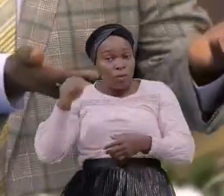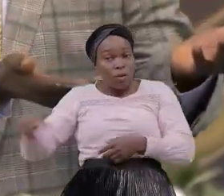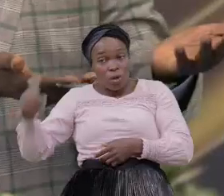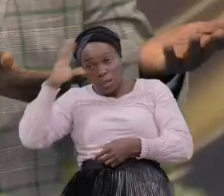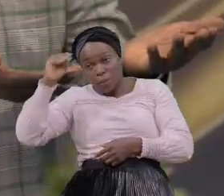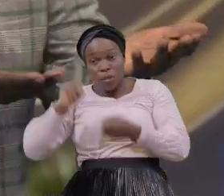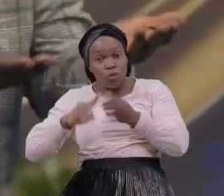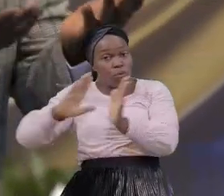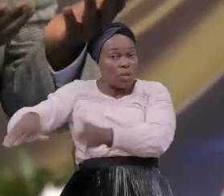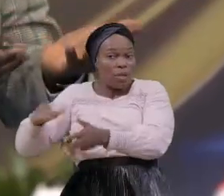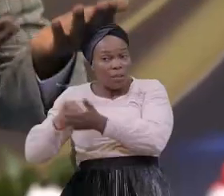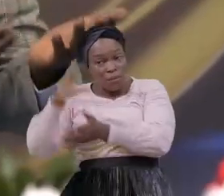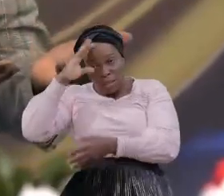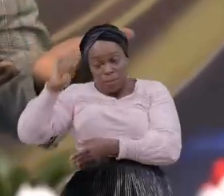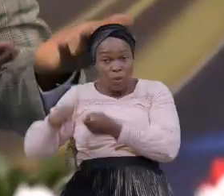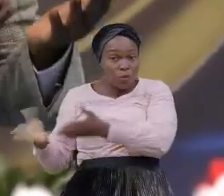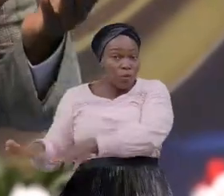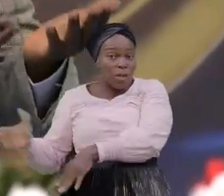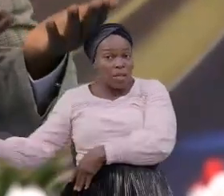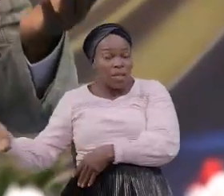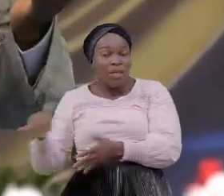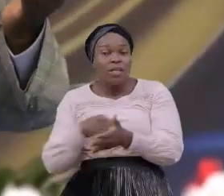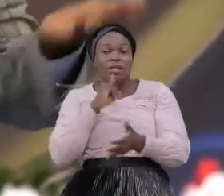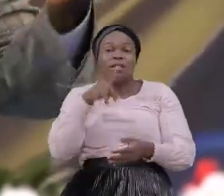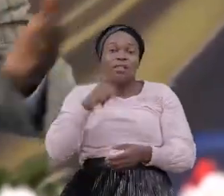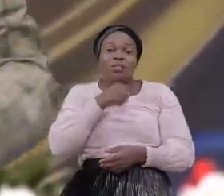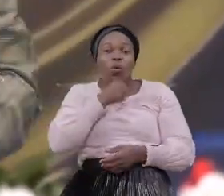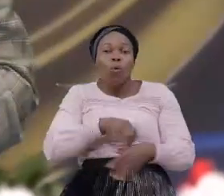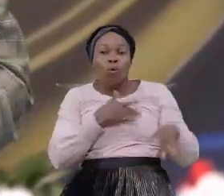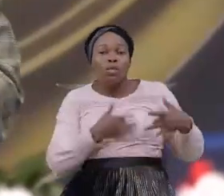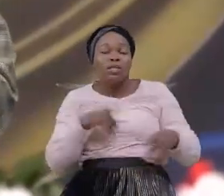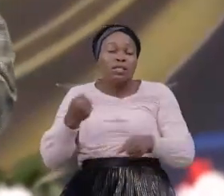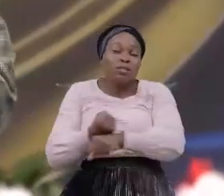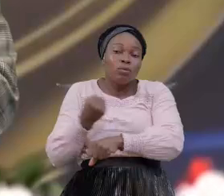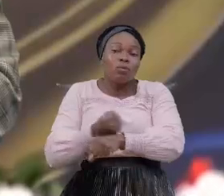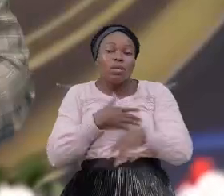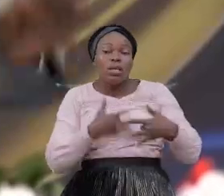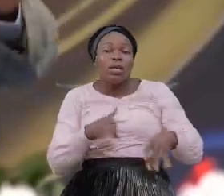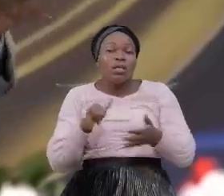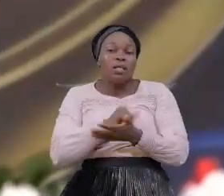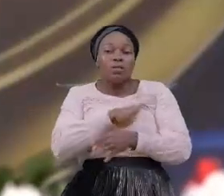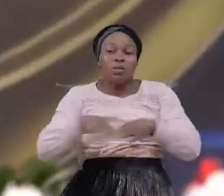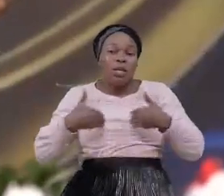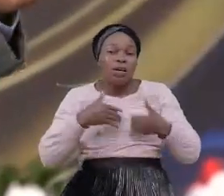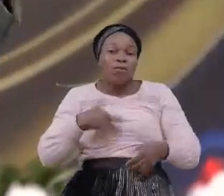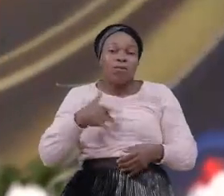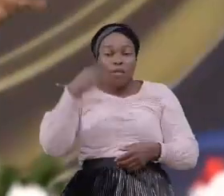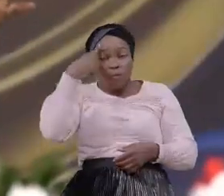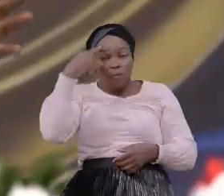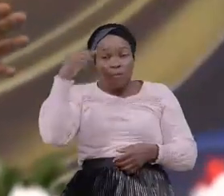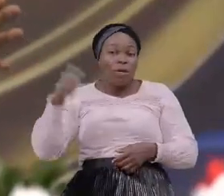old heart, the stony heart that has no feeling for anyone. I see a